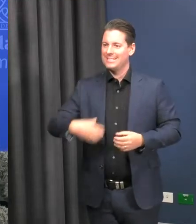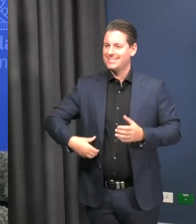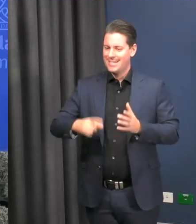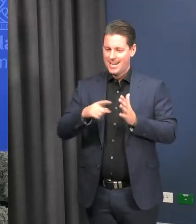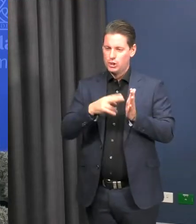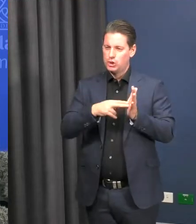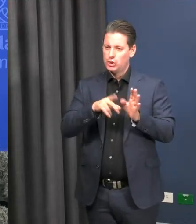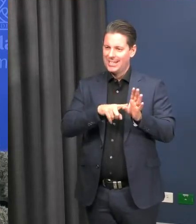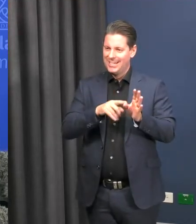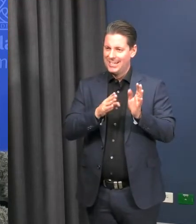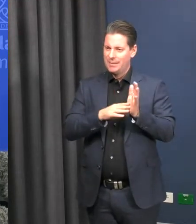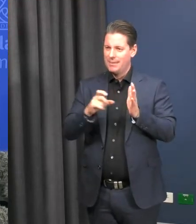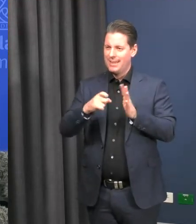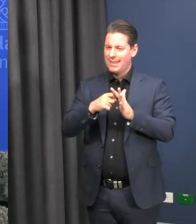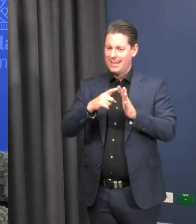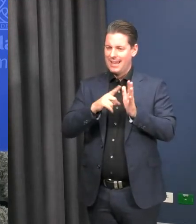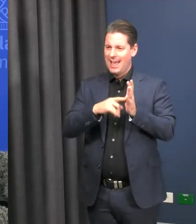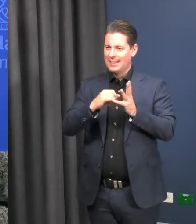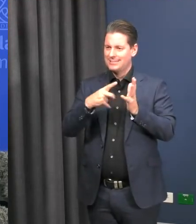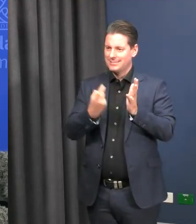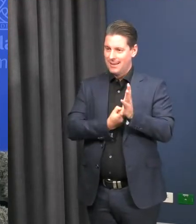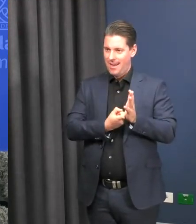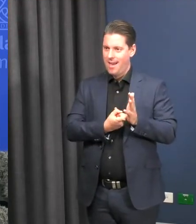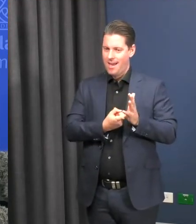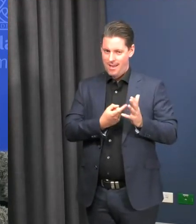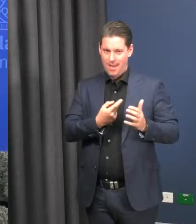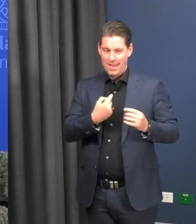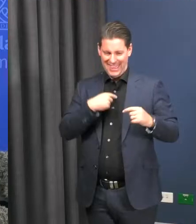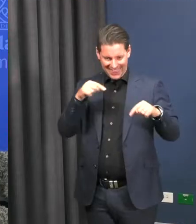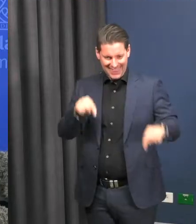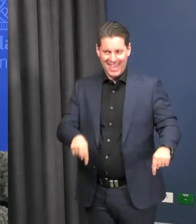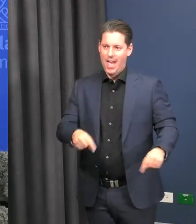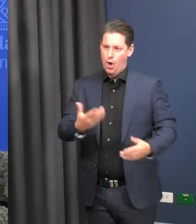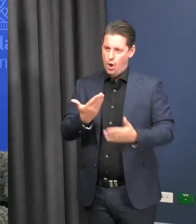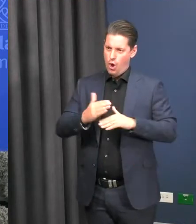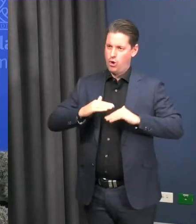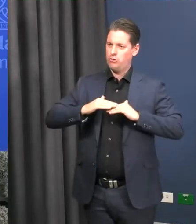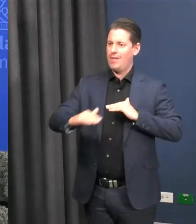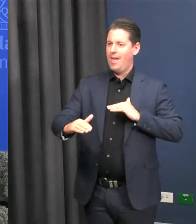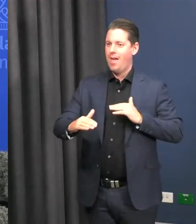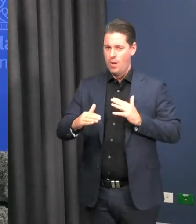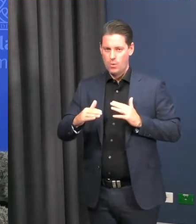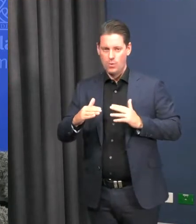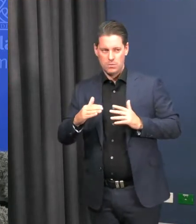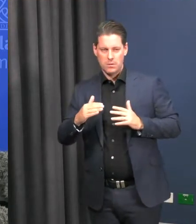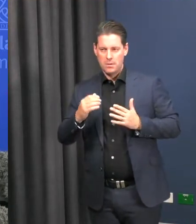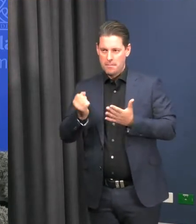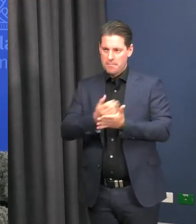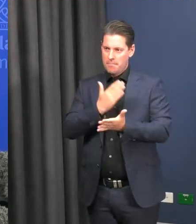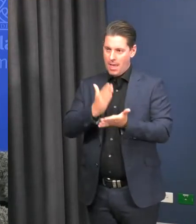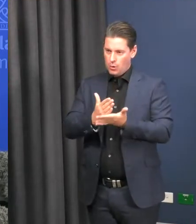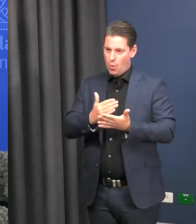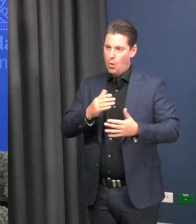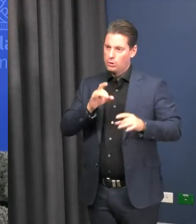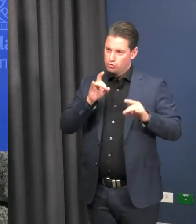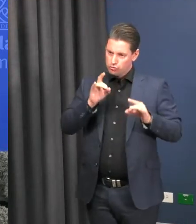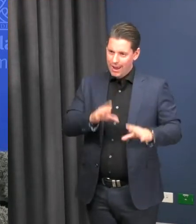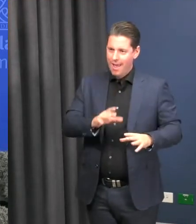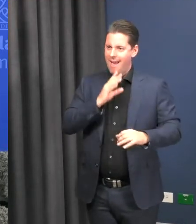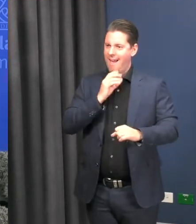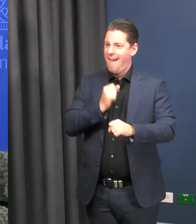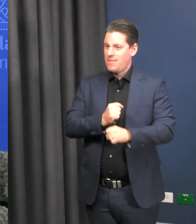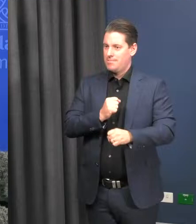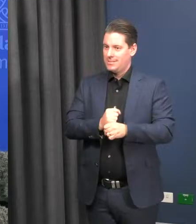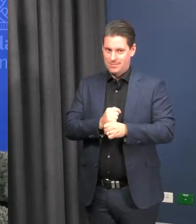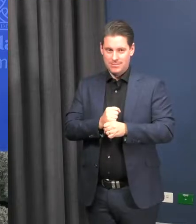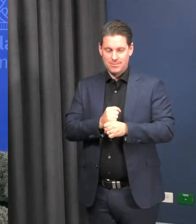now, to be on hand, first hand, to ensure that the national government, the Commonwealth's